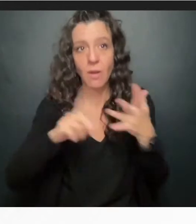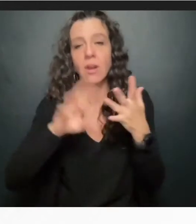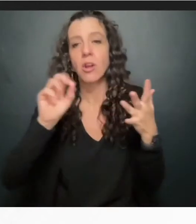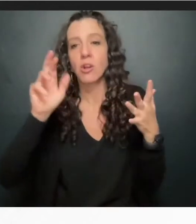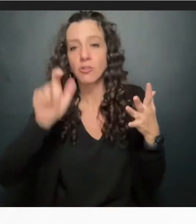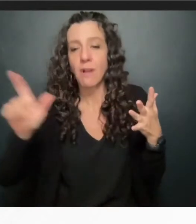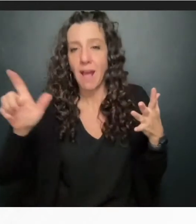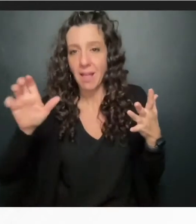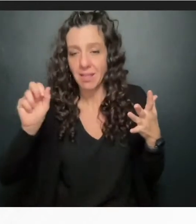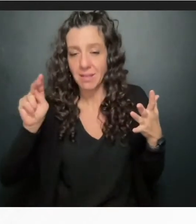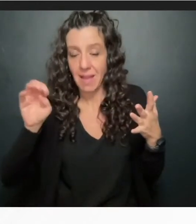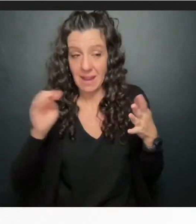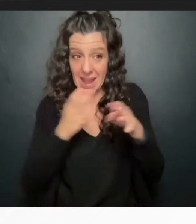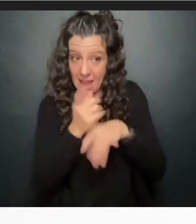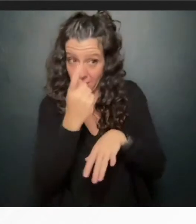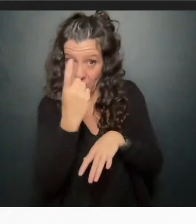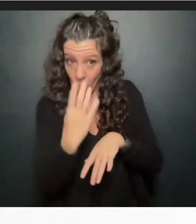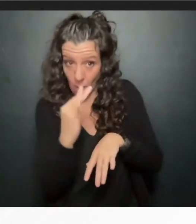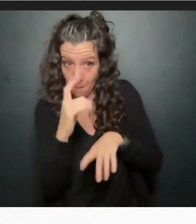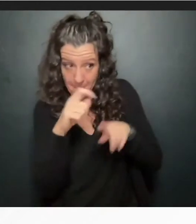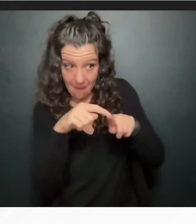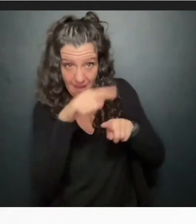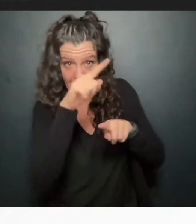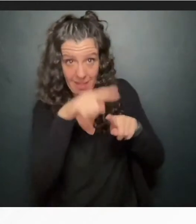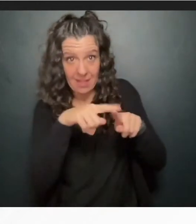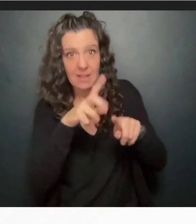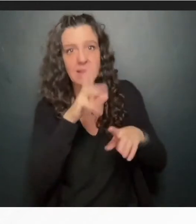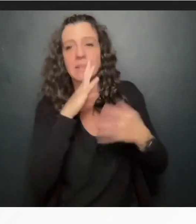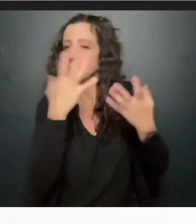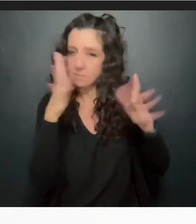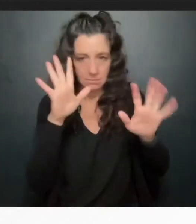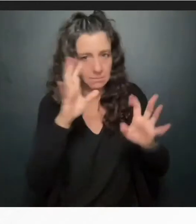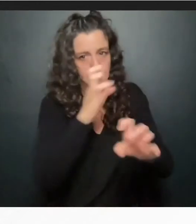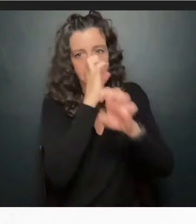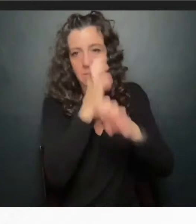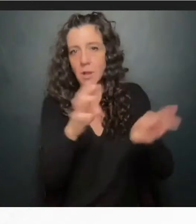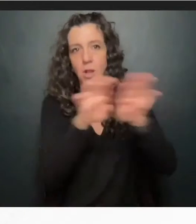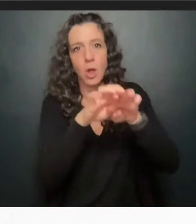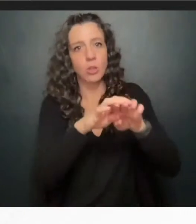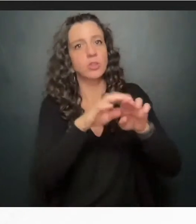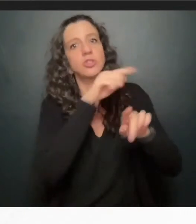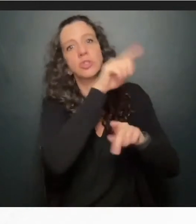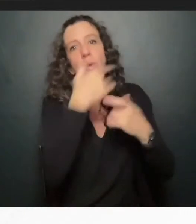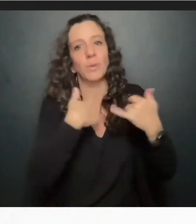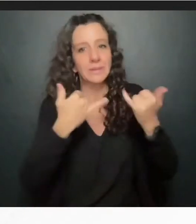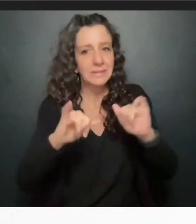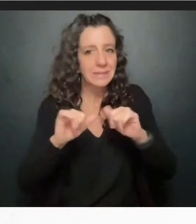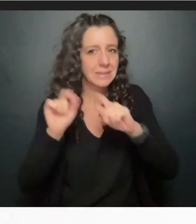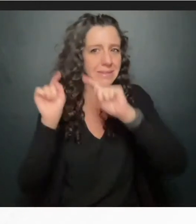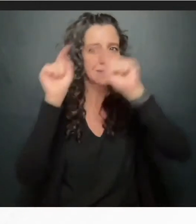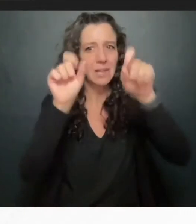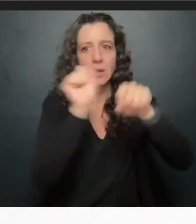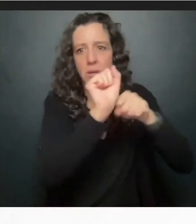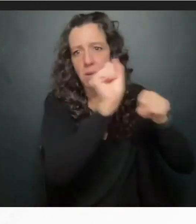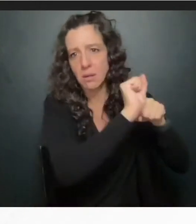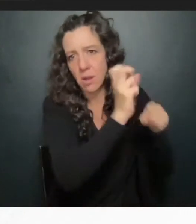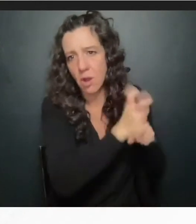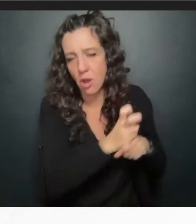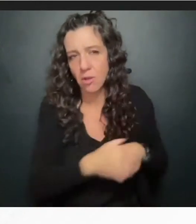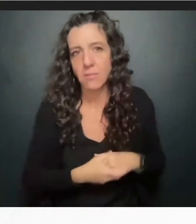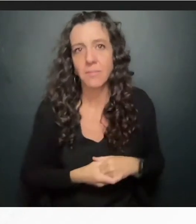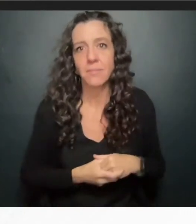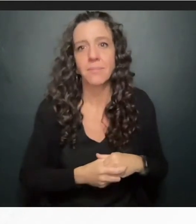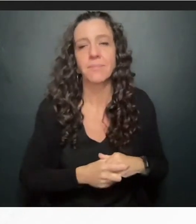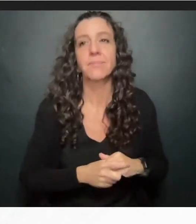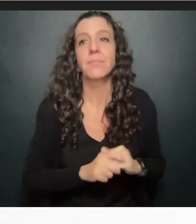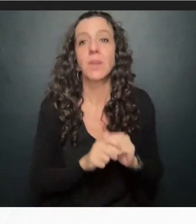that quarter of mile on those roads, it is a hard closure. We are still in there doing a lot of great work.